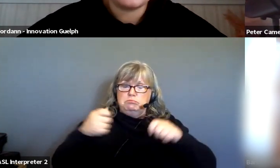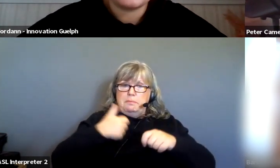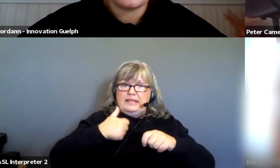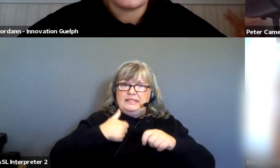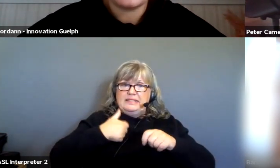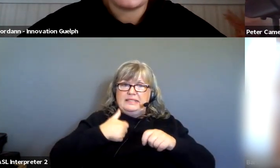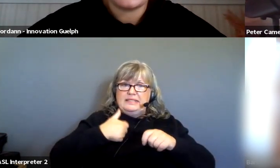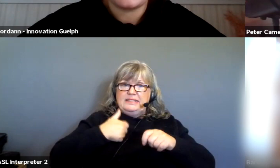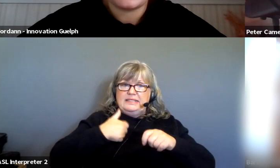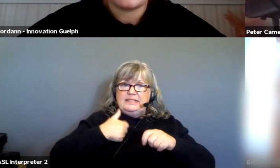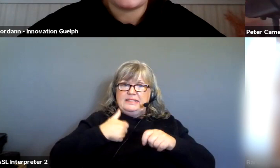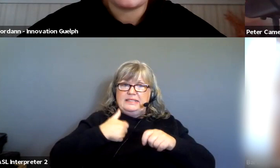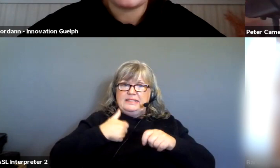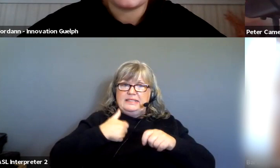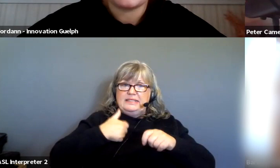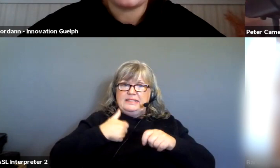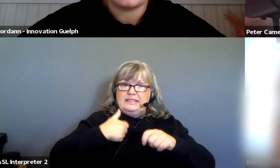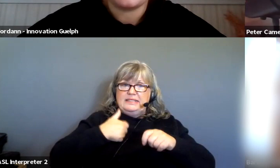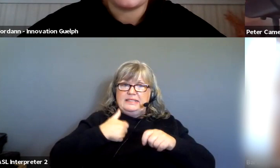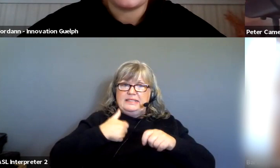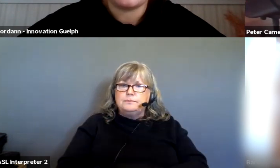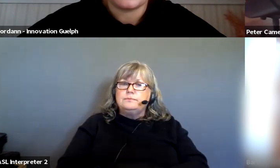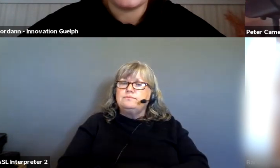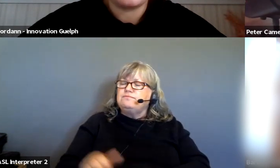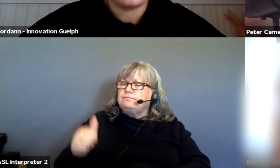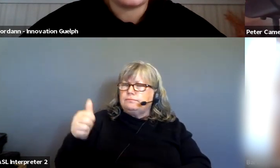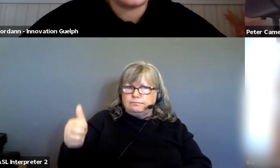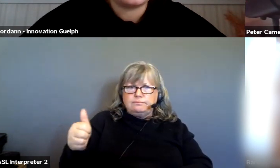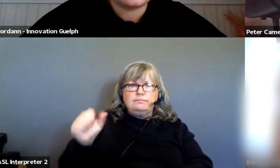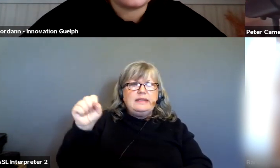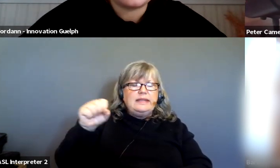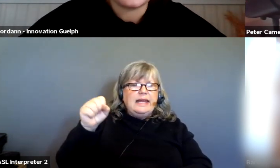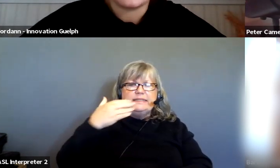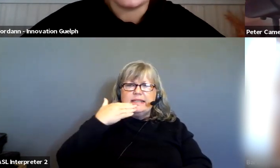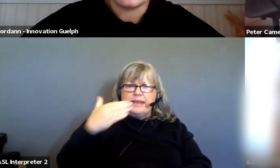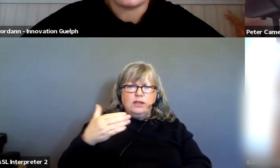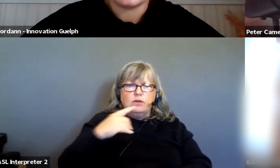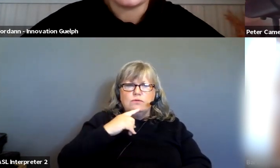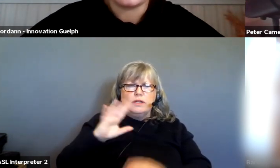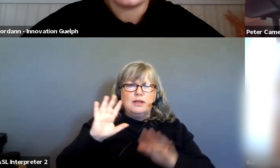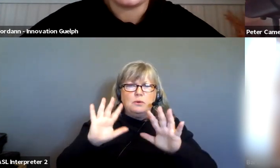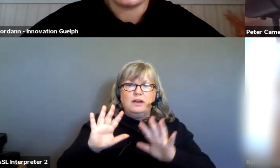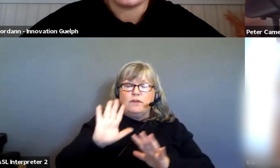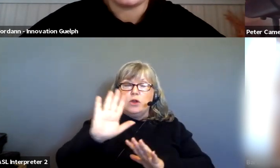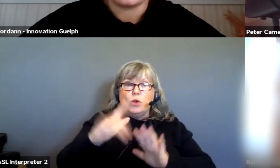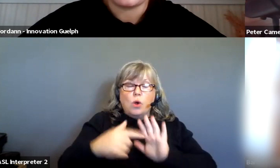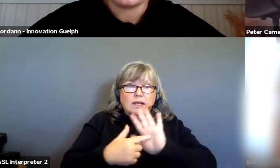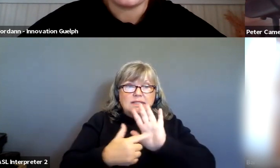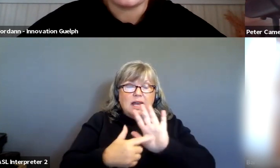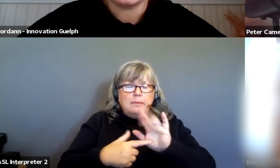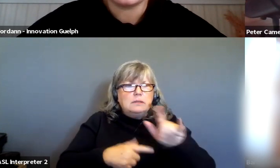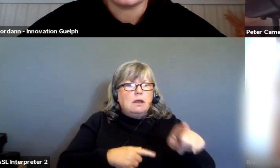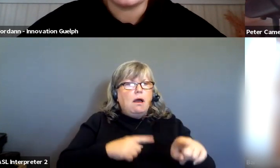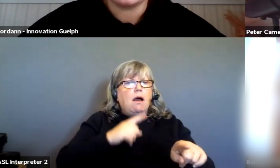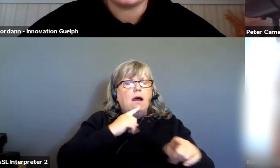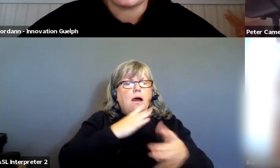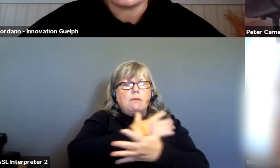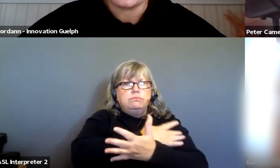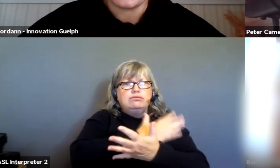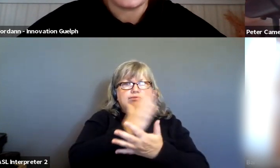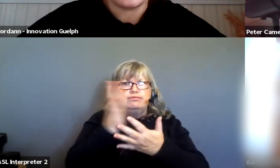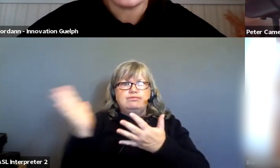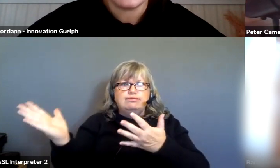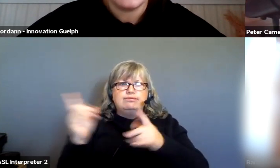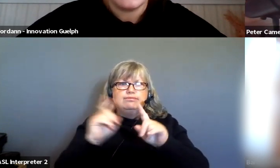Thank you so much, Peter. That was wonderful. I personally really loved all the examples you included. They were a great range and